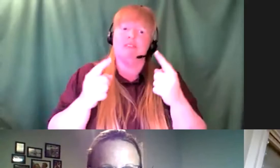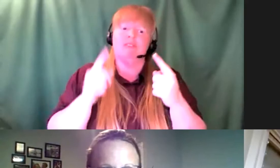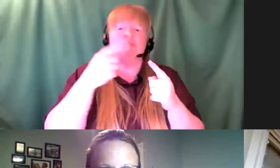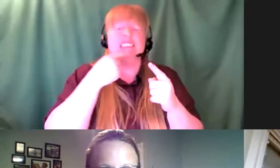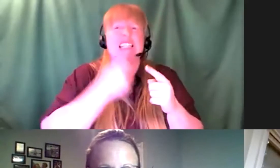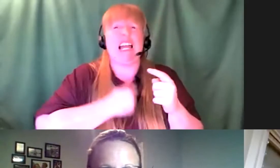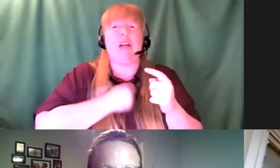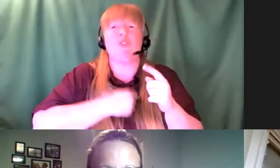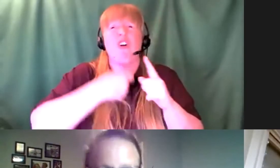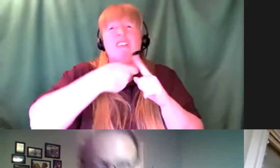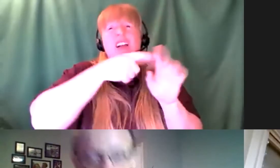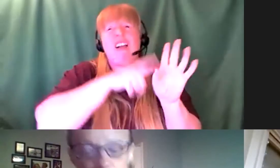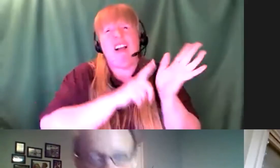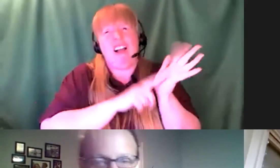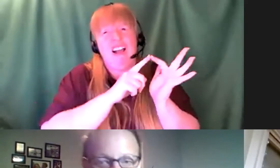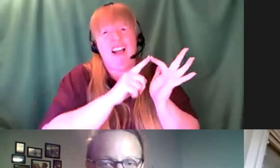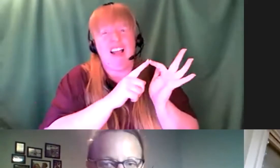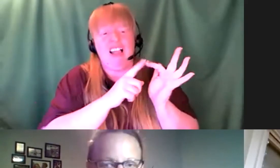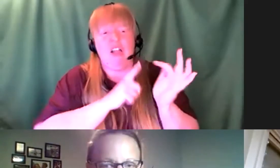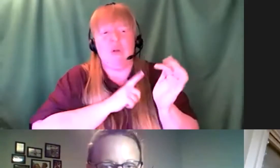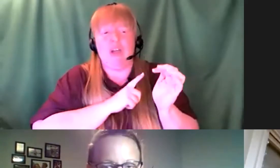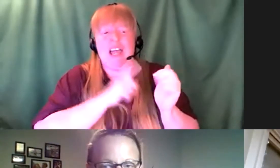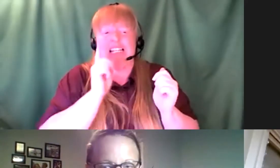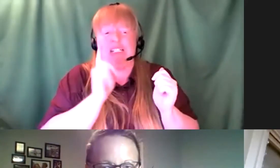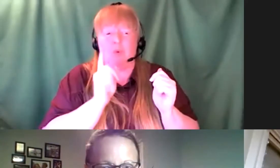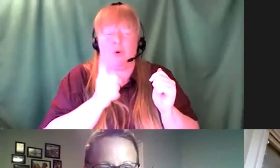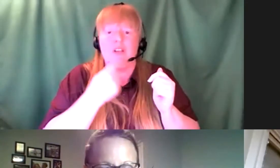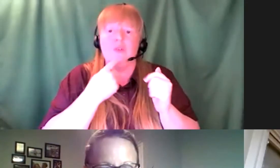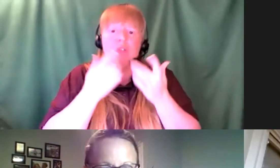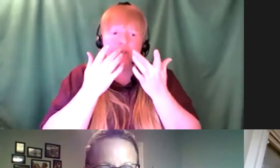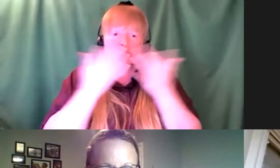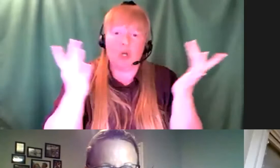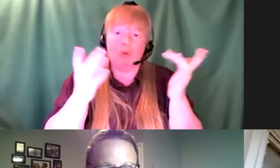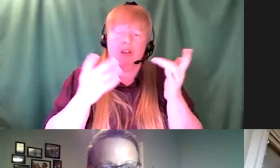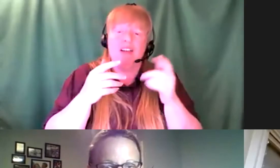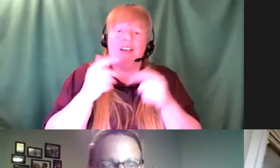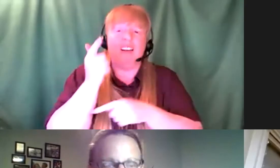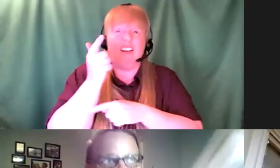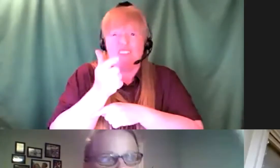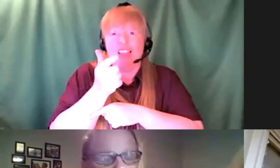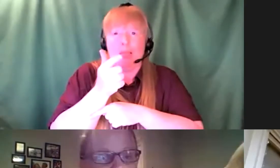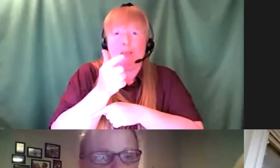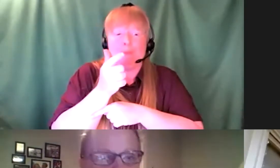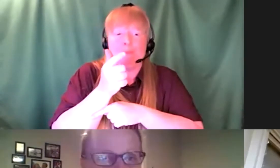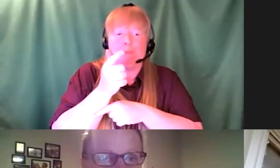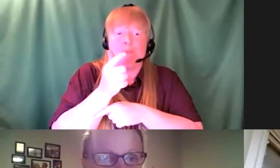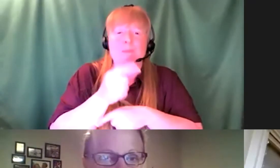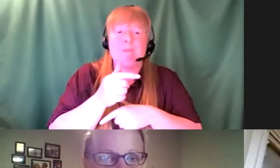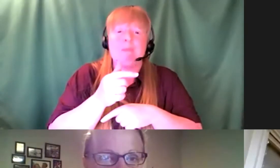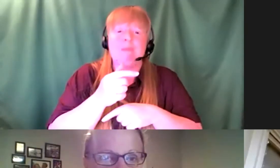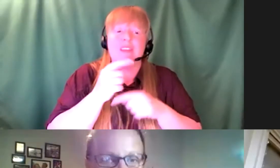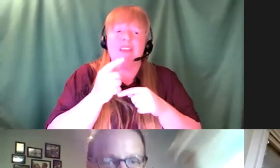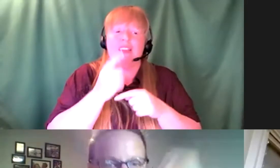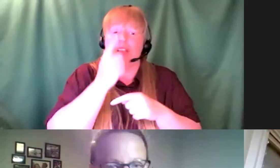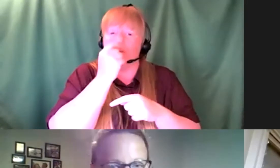cut you off a little bit here, just because I need to warn you. We're about to show you a film, and there's a huge chance that my